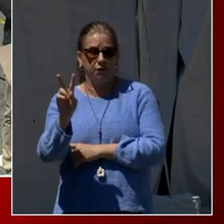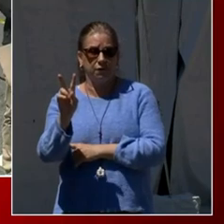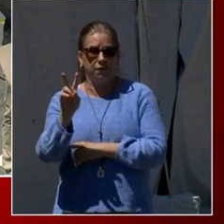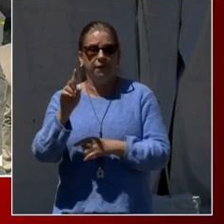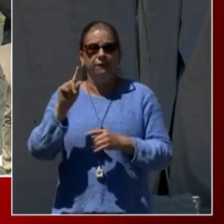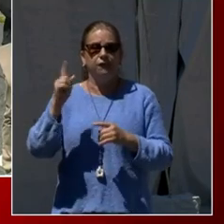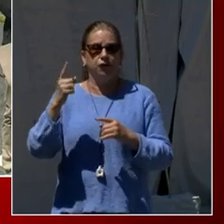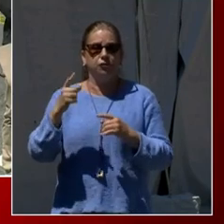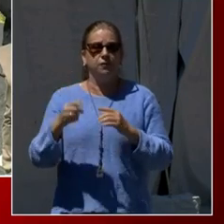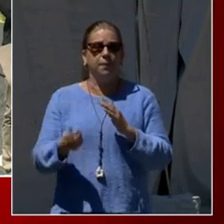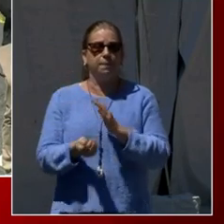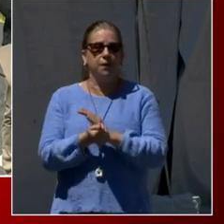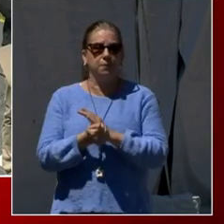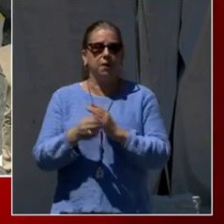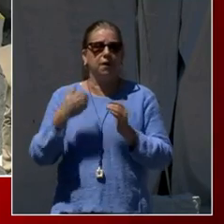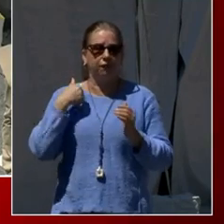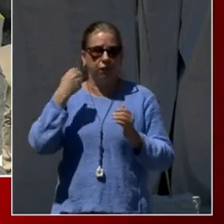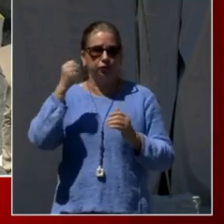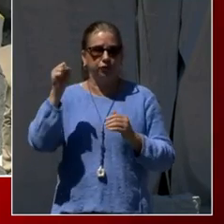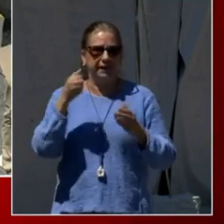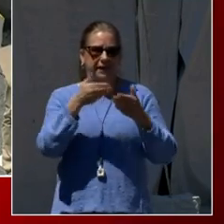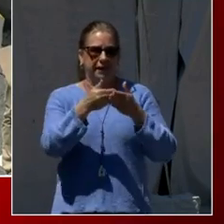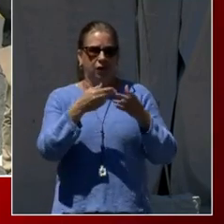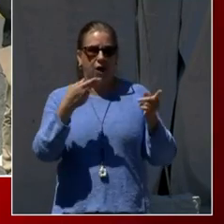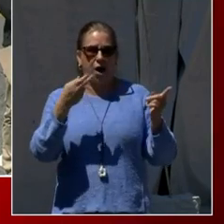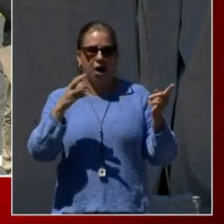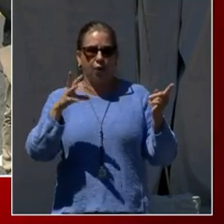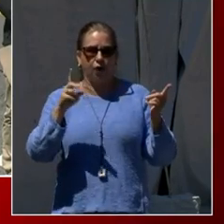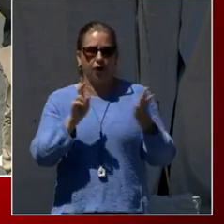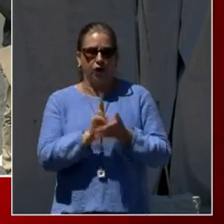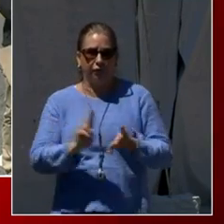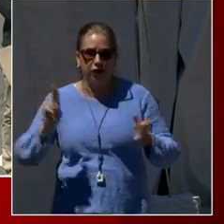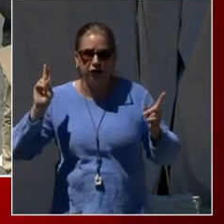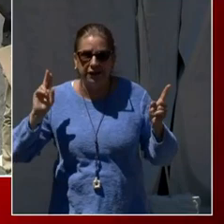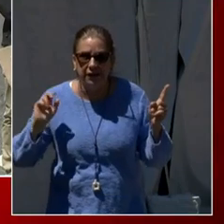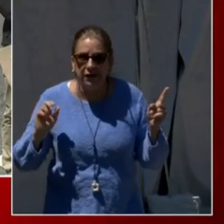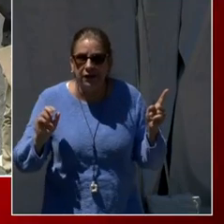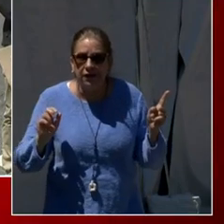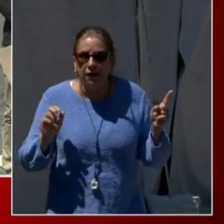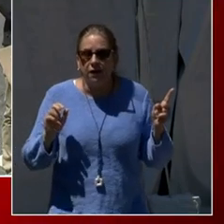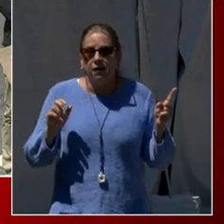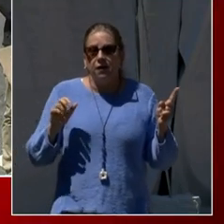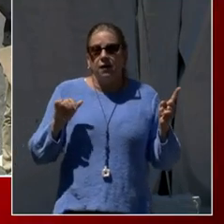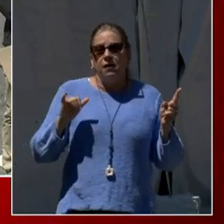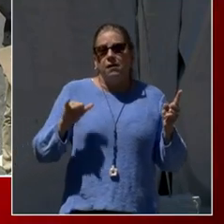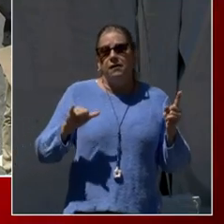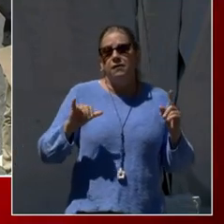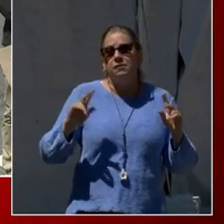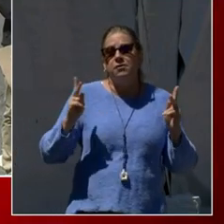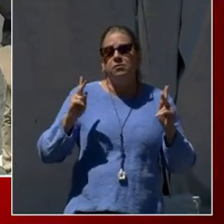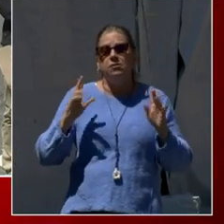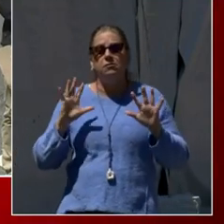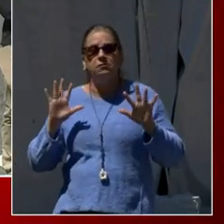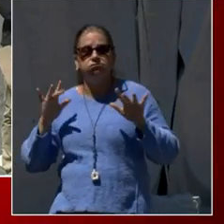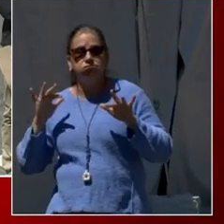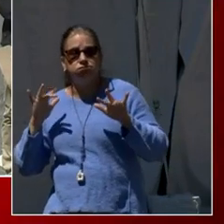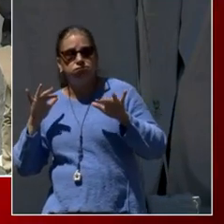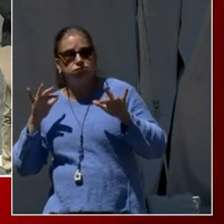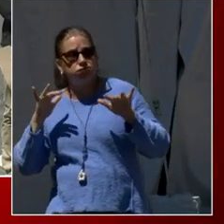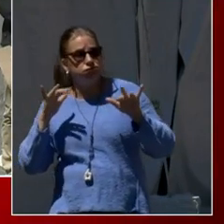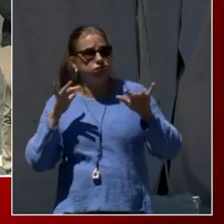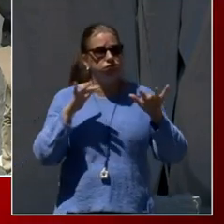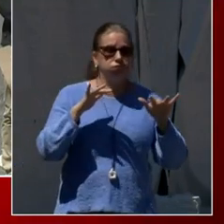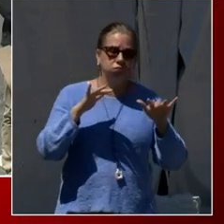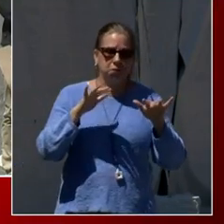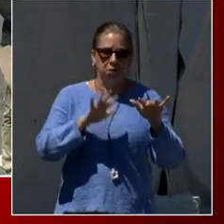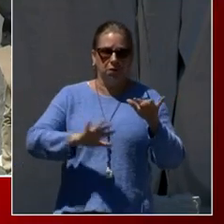University campus. That group, which got to about 1,000 or so attendees, made